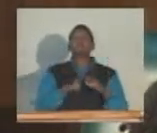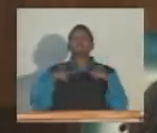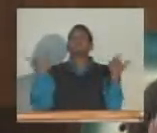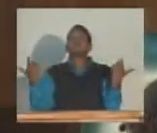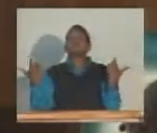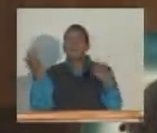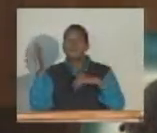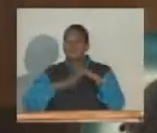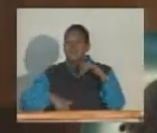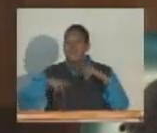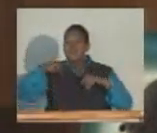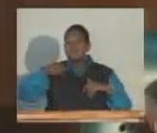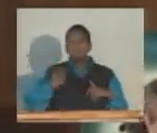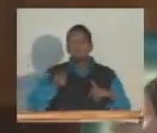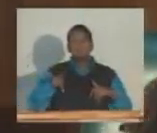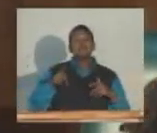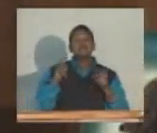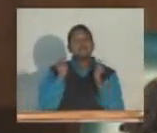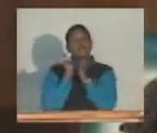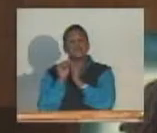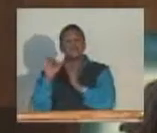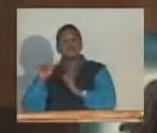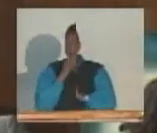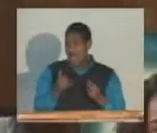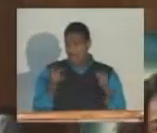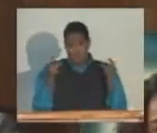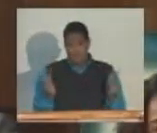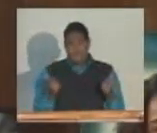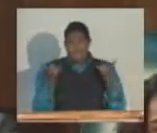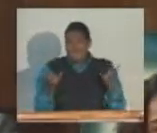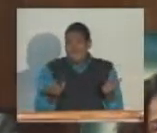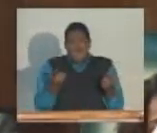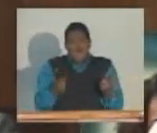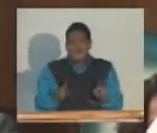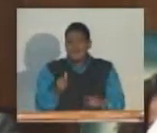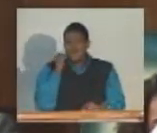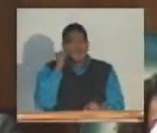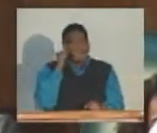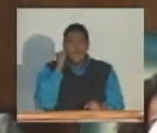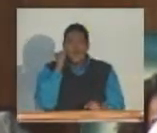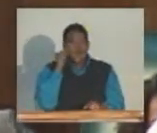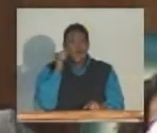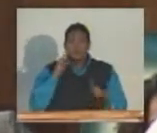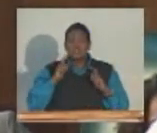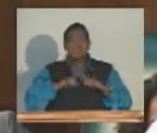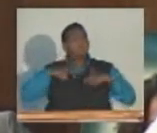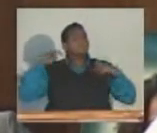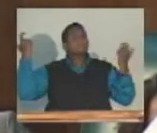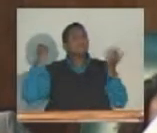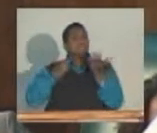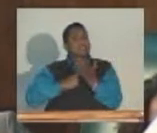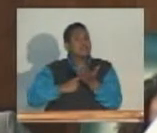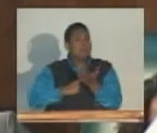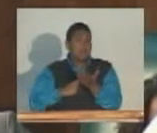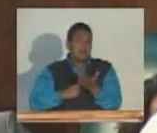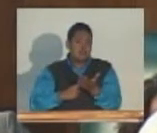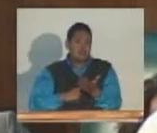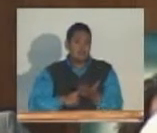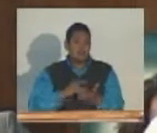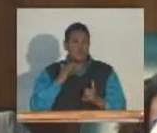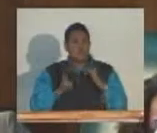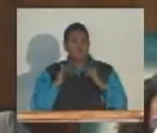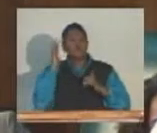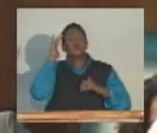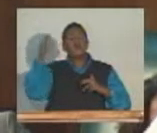than the PNP and the JLP combined. So it's a big debate which will